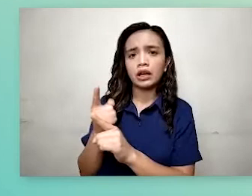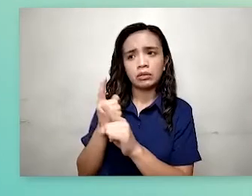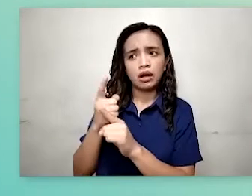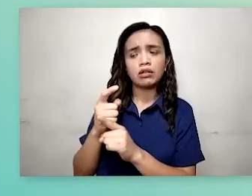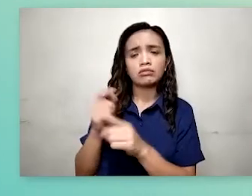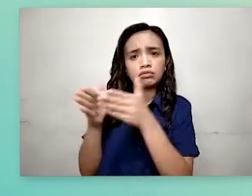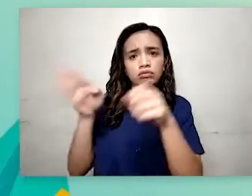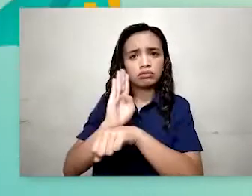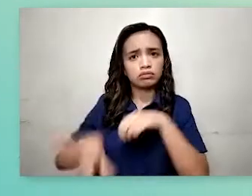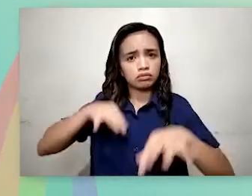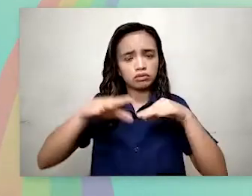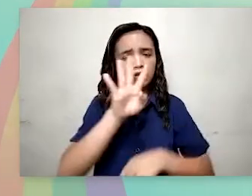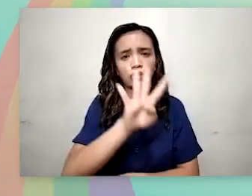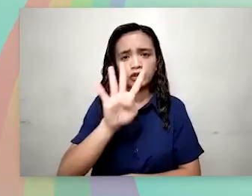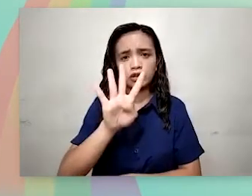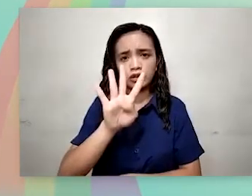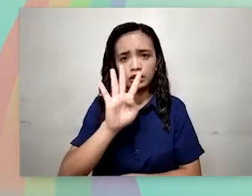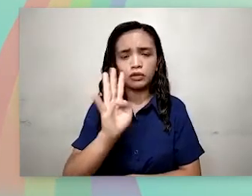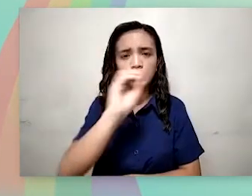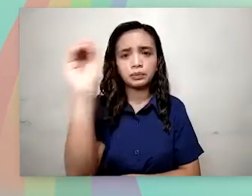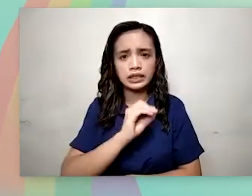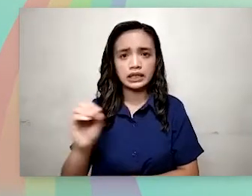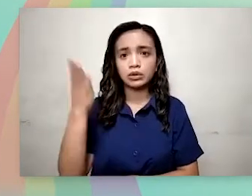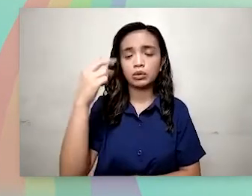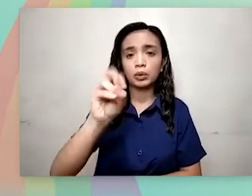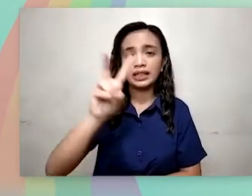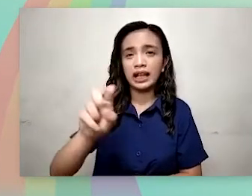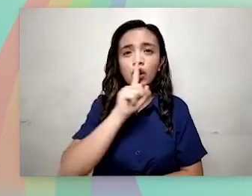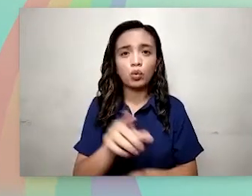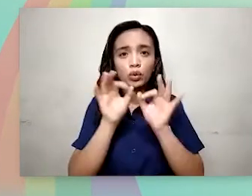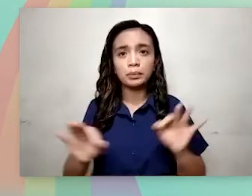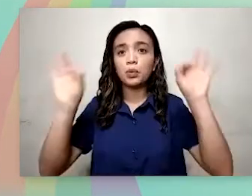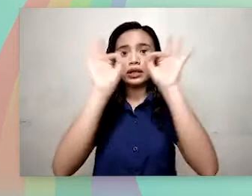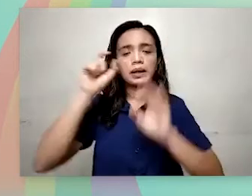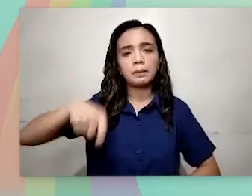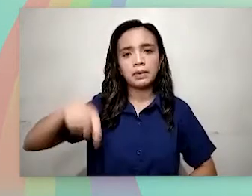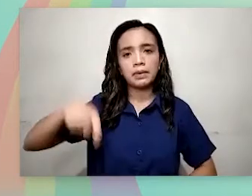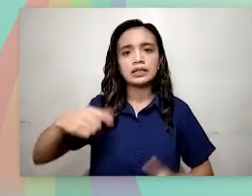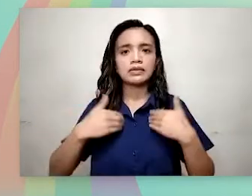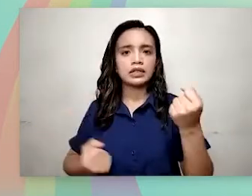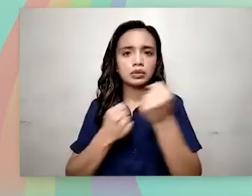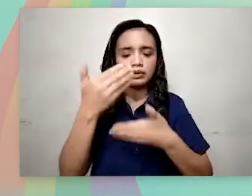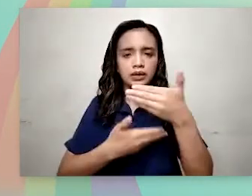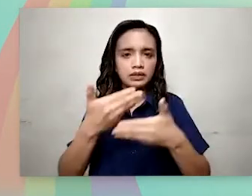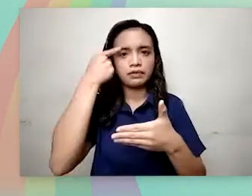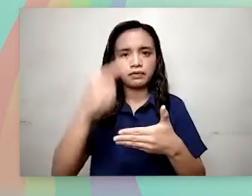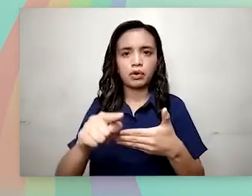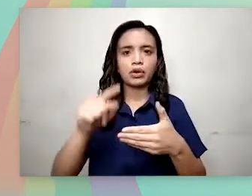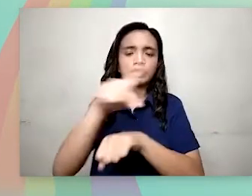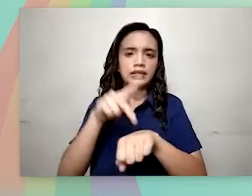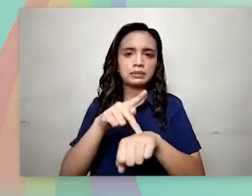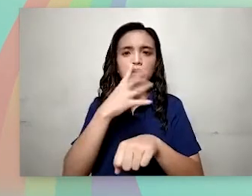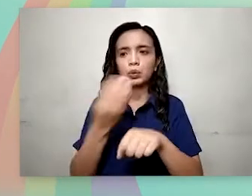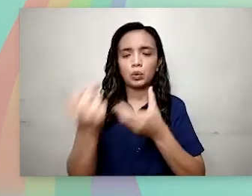country's GDP in 2020? It's really important that we build a robust support mechanism for our local